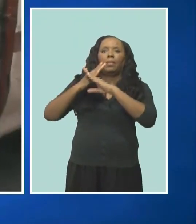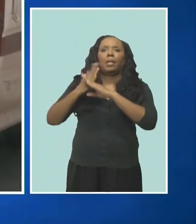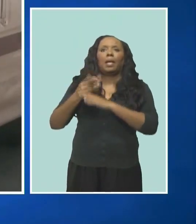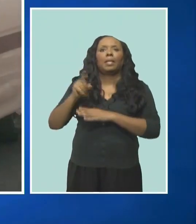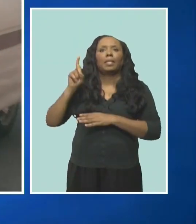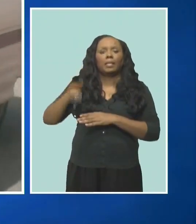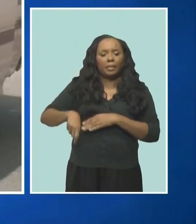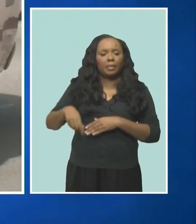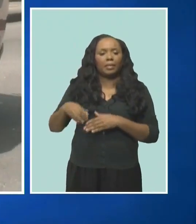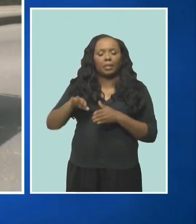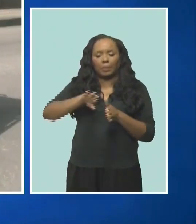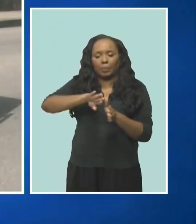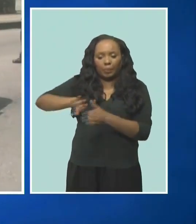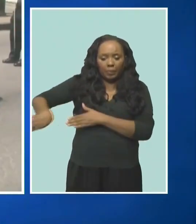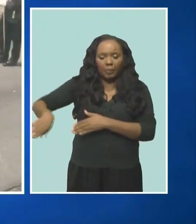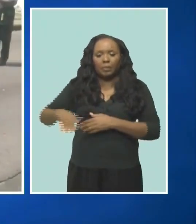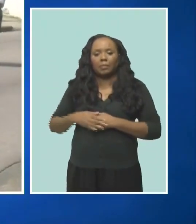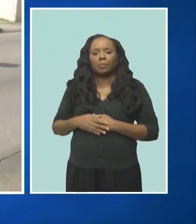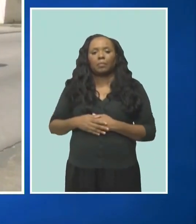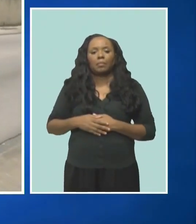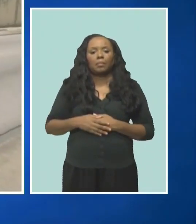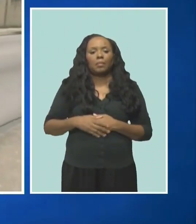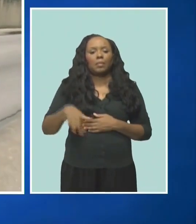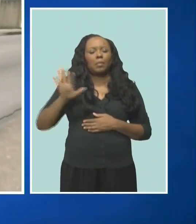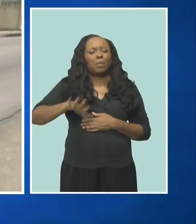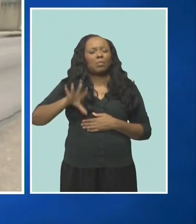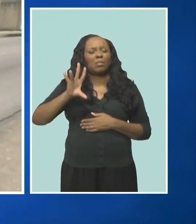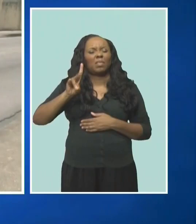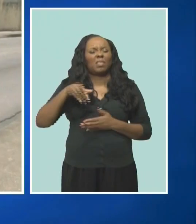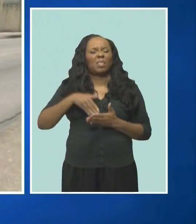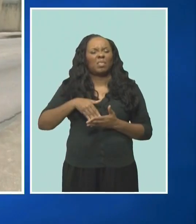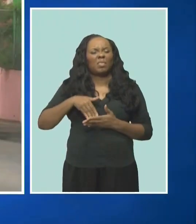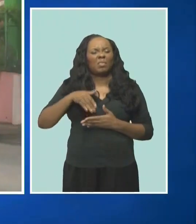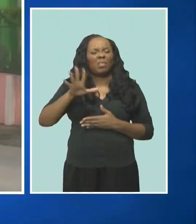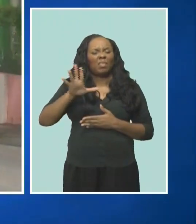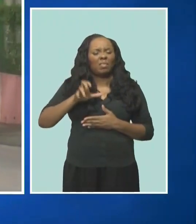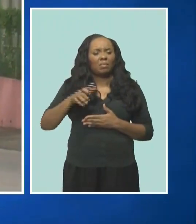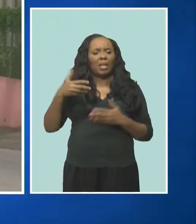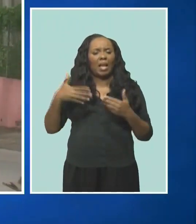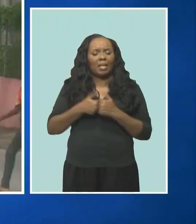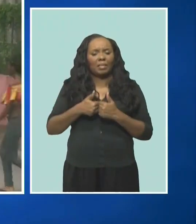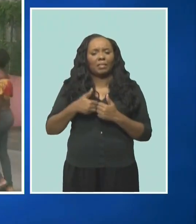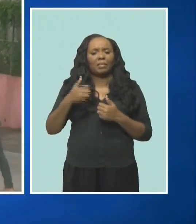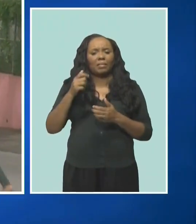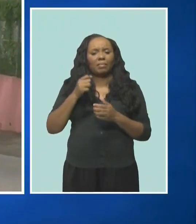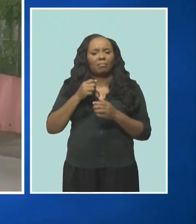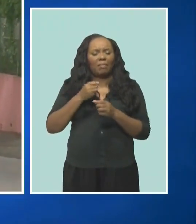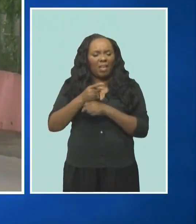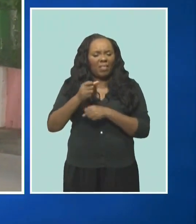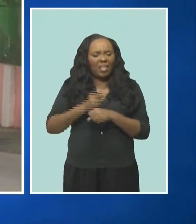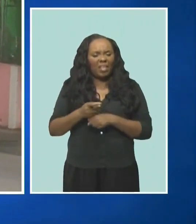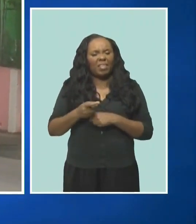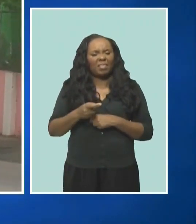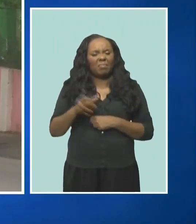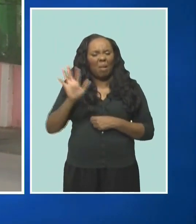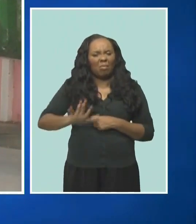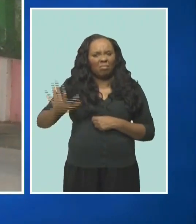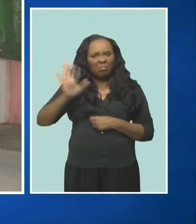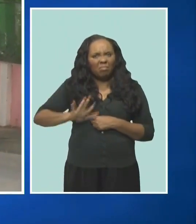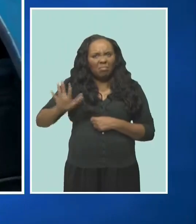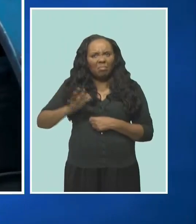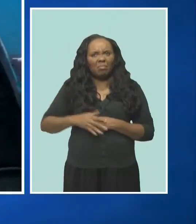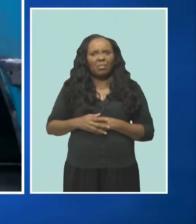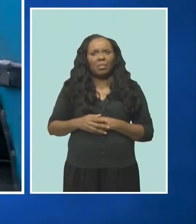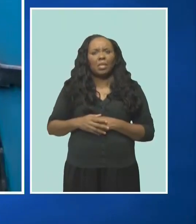investigate an average of 7,500 accidents each year, 71% of which are damage-only